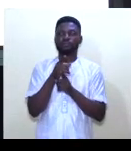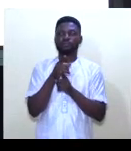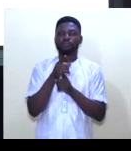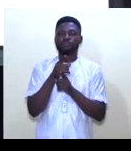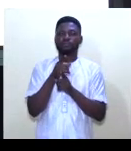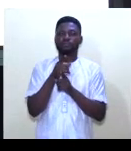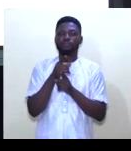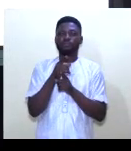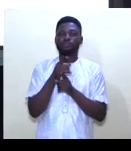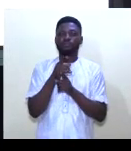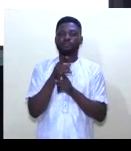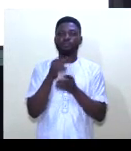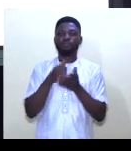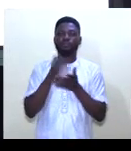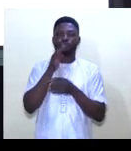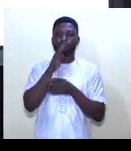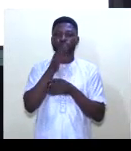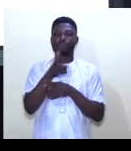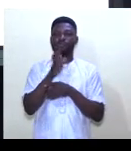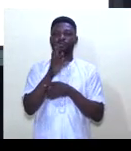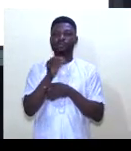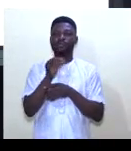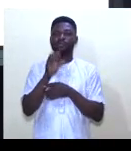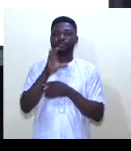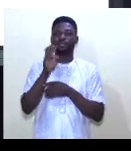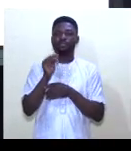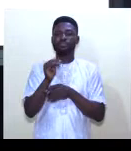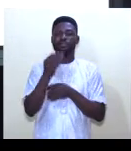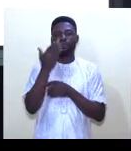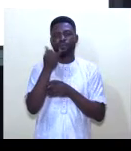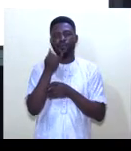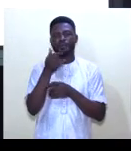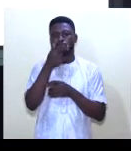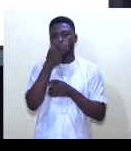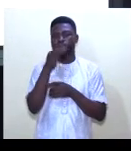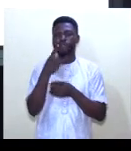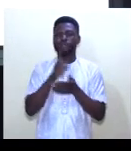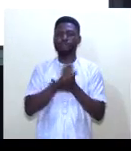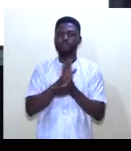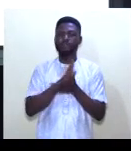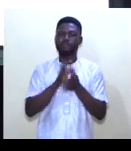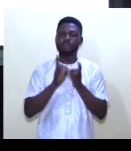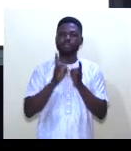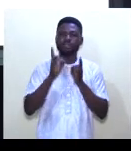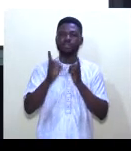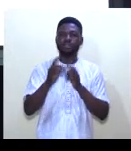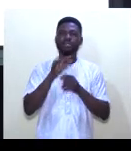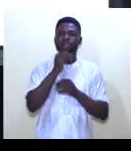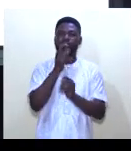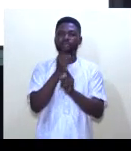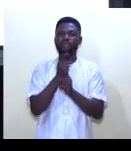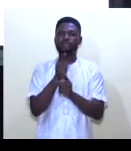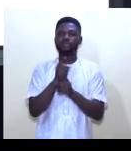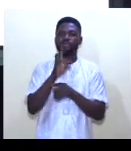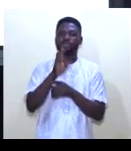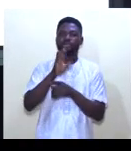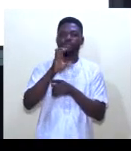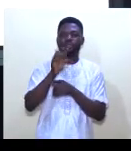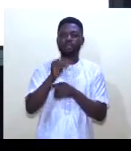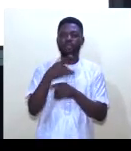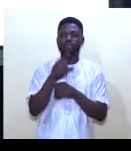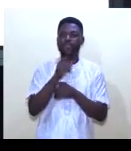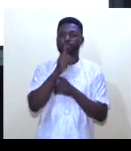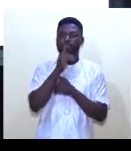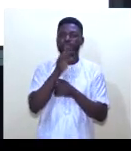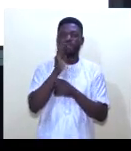you. It's going to be 350 centimeters. Why is that? Because the paper distance is just 7